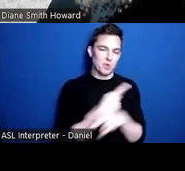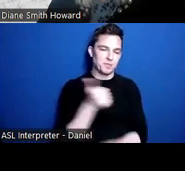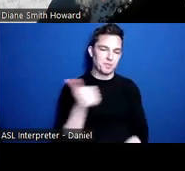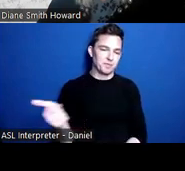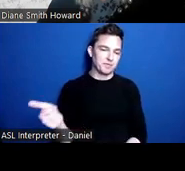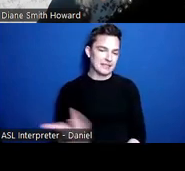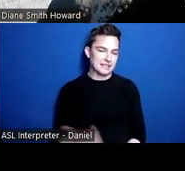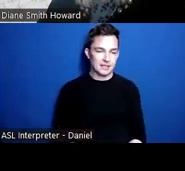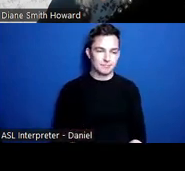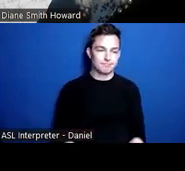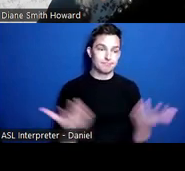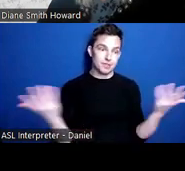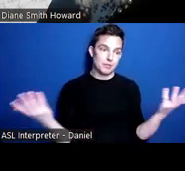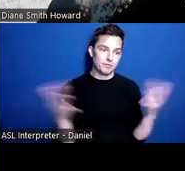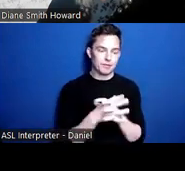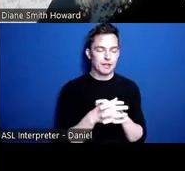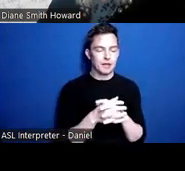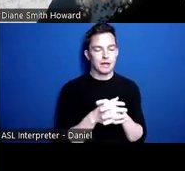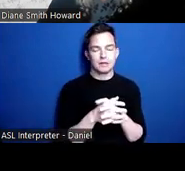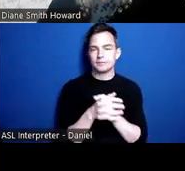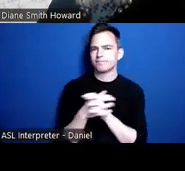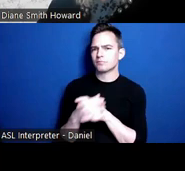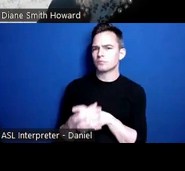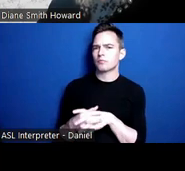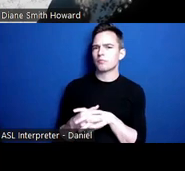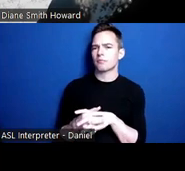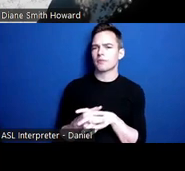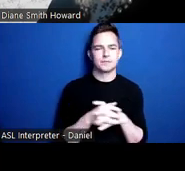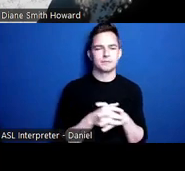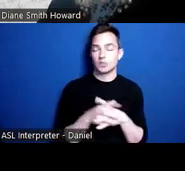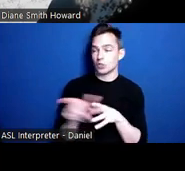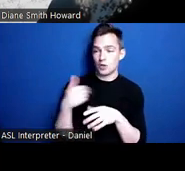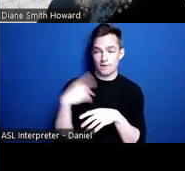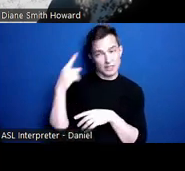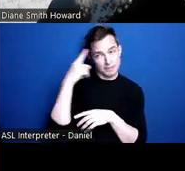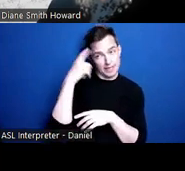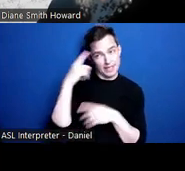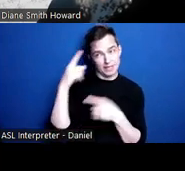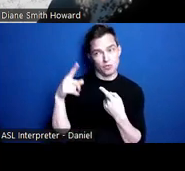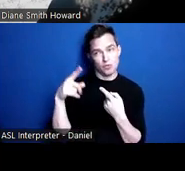So that's why I keep. Do you have a speculation on